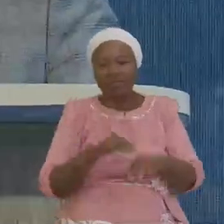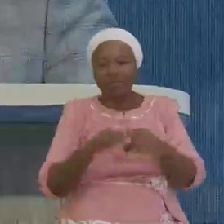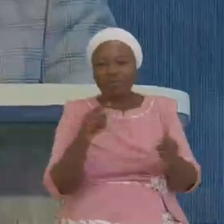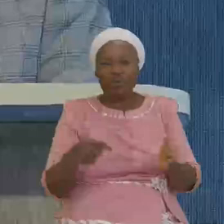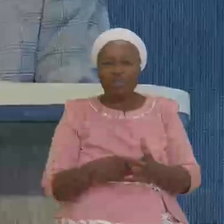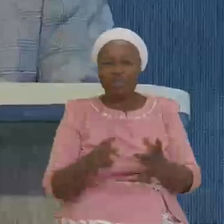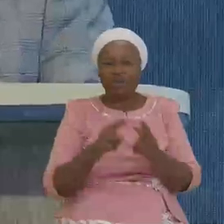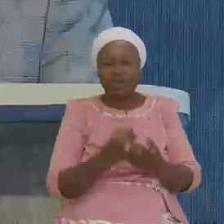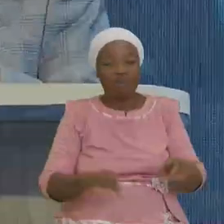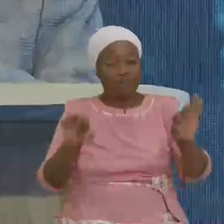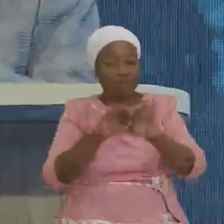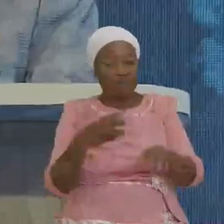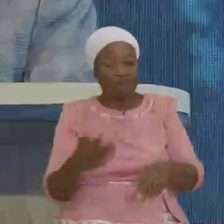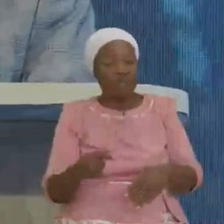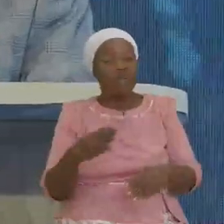nos conseillers